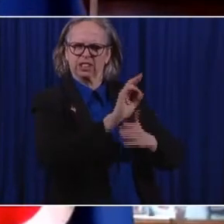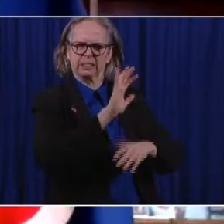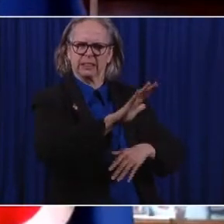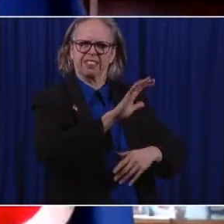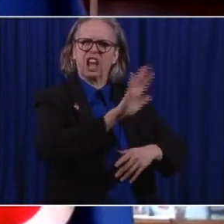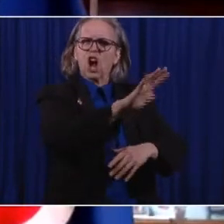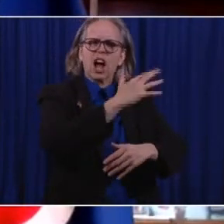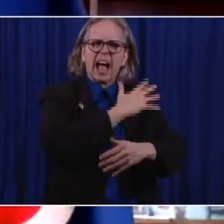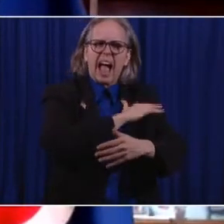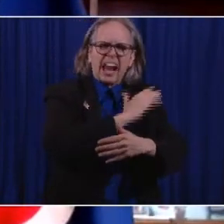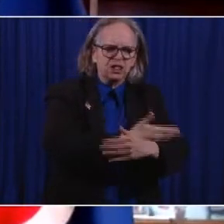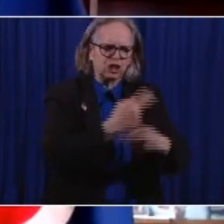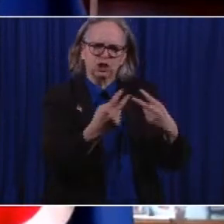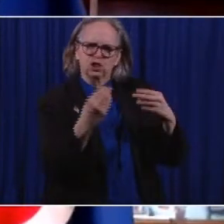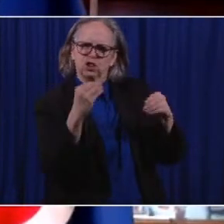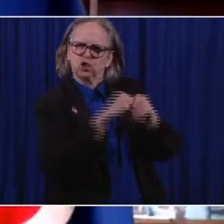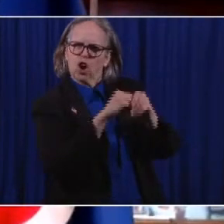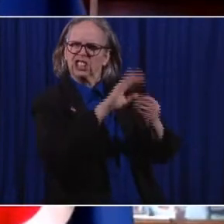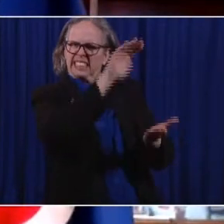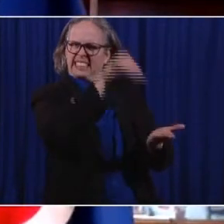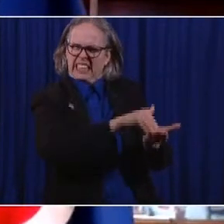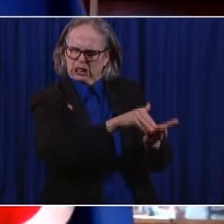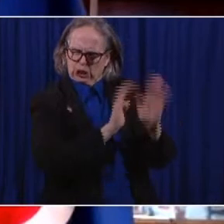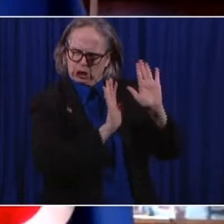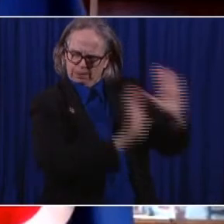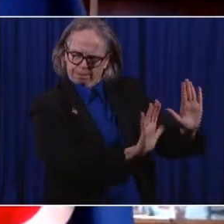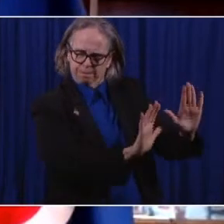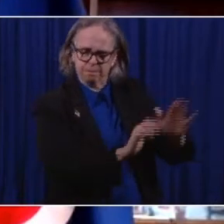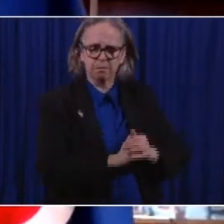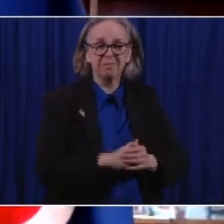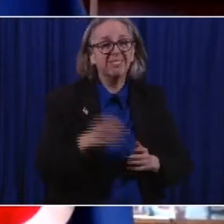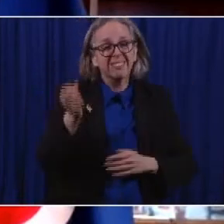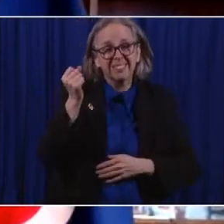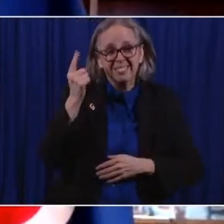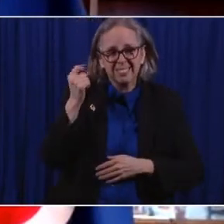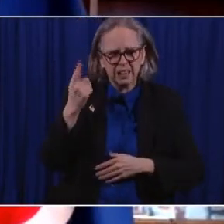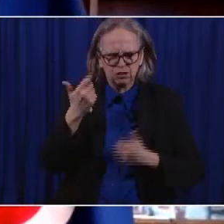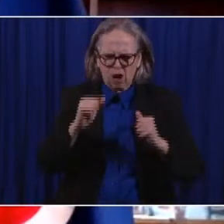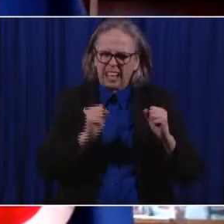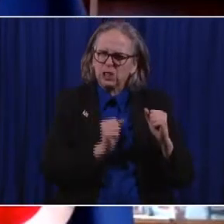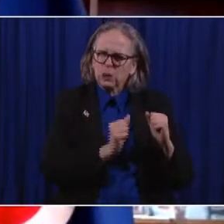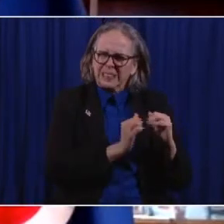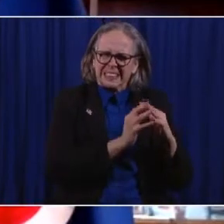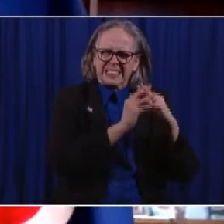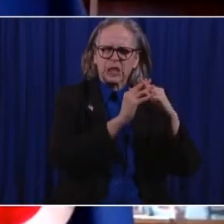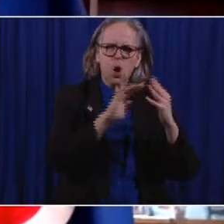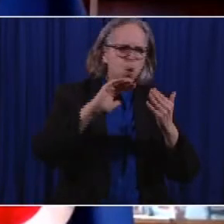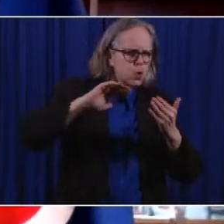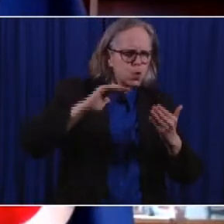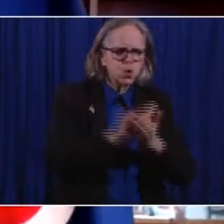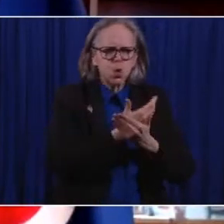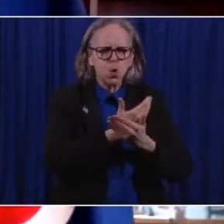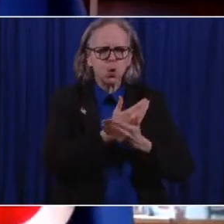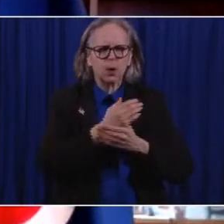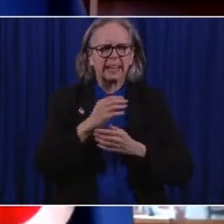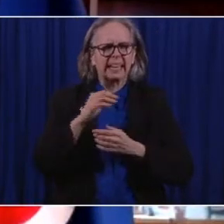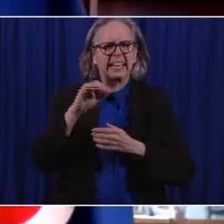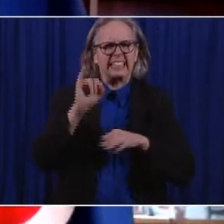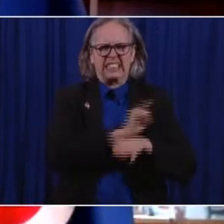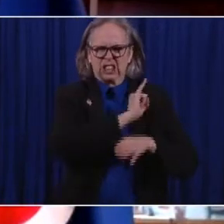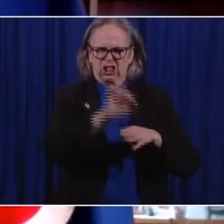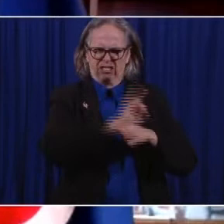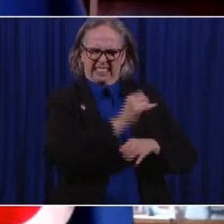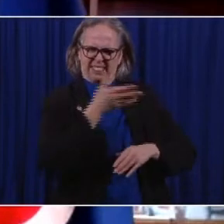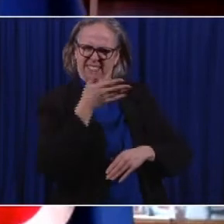we're trying to build an entire new industry in the Mahoning Valley, we're going to have a premier education and training center